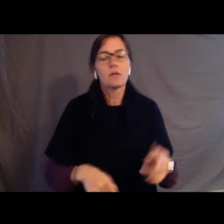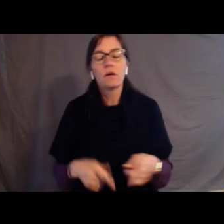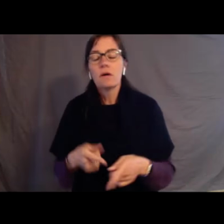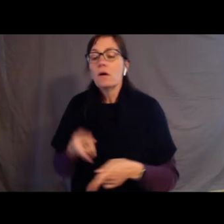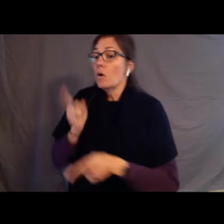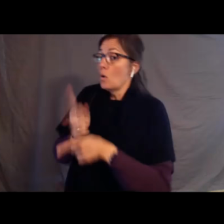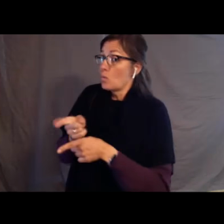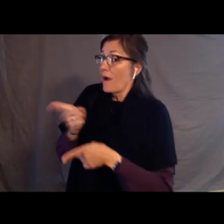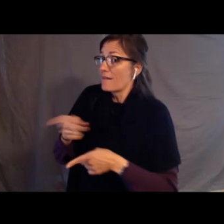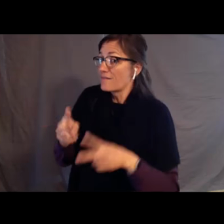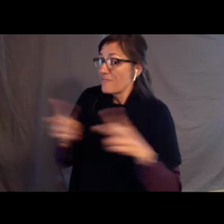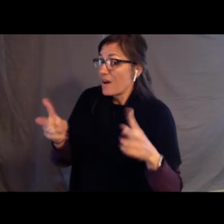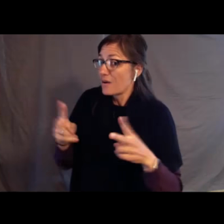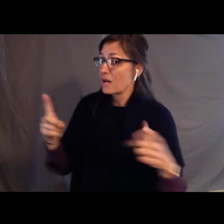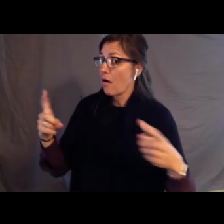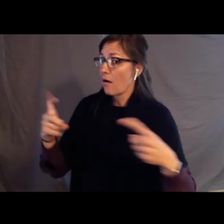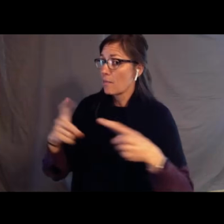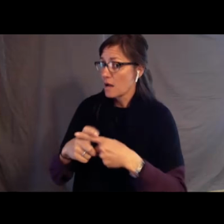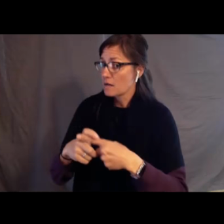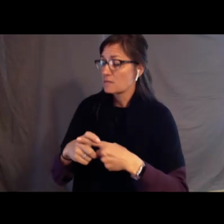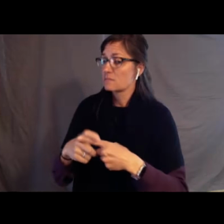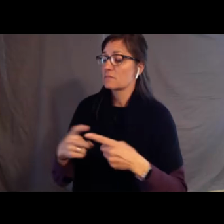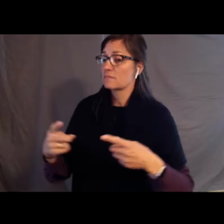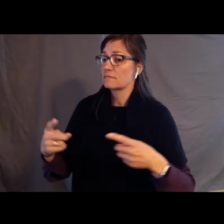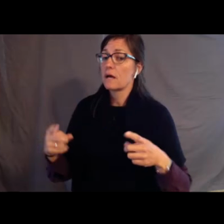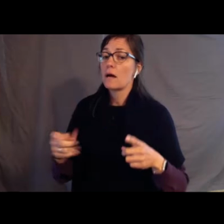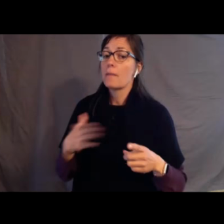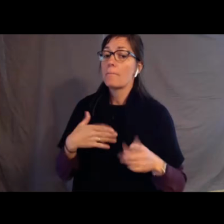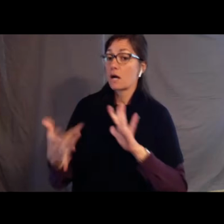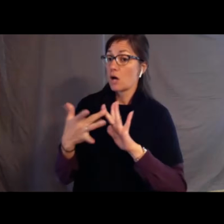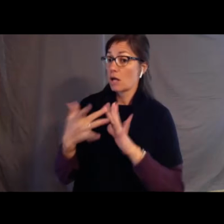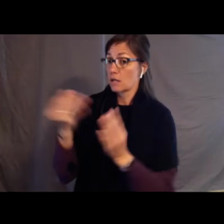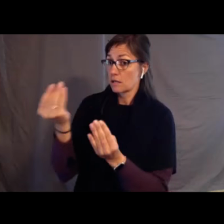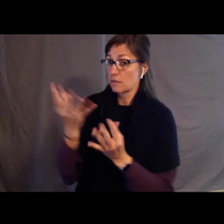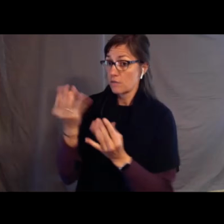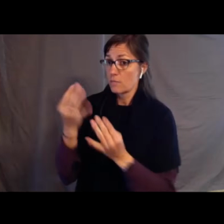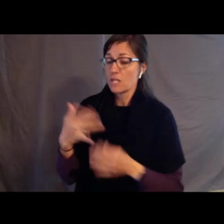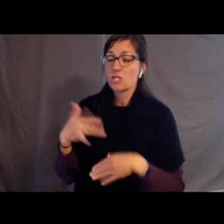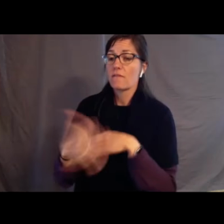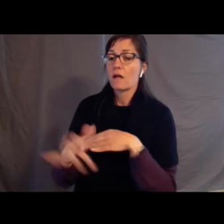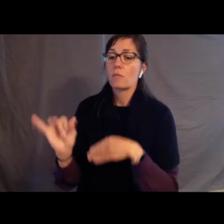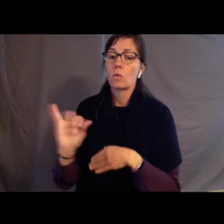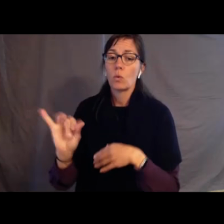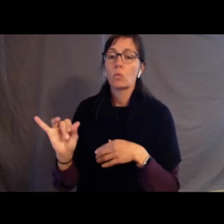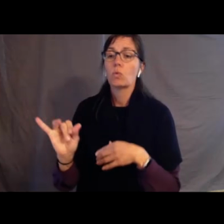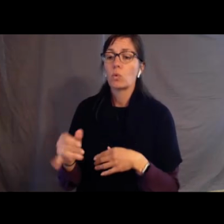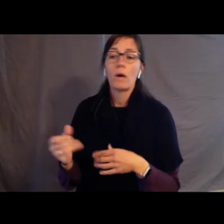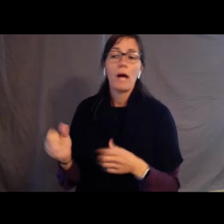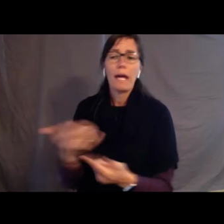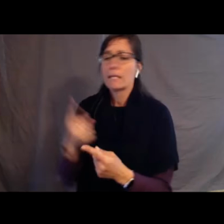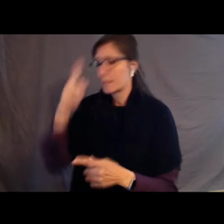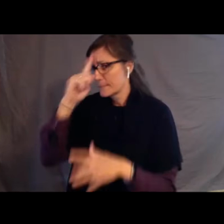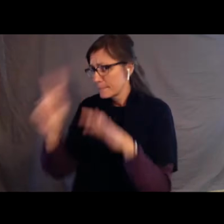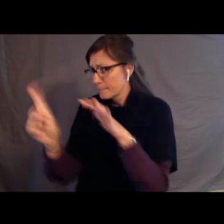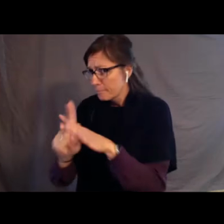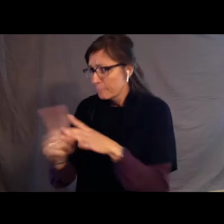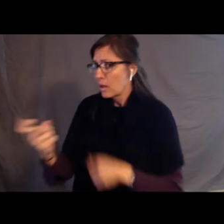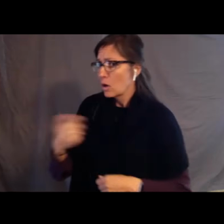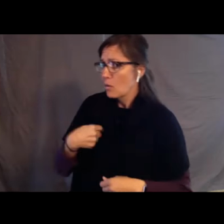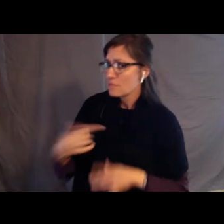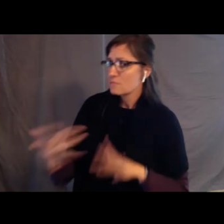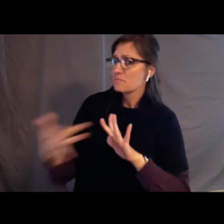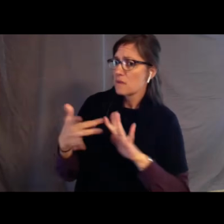and complex population, but my contact information is here in the PowerPoint. So if you have any questions, you'd like to follow up with